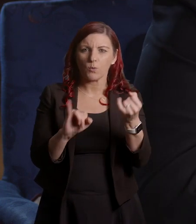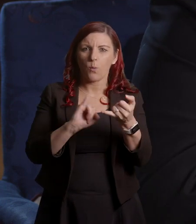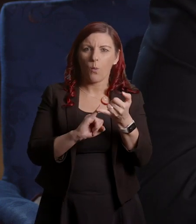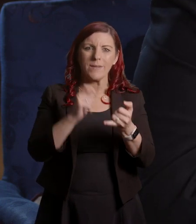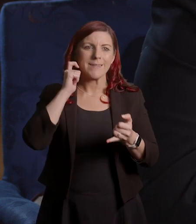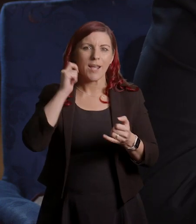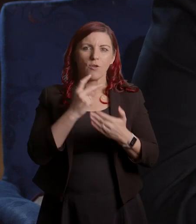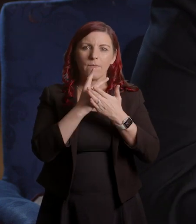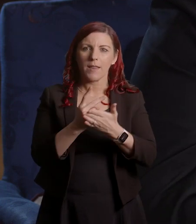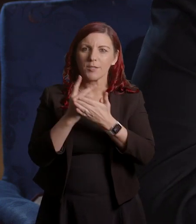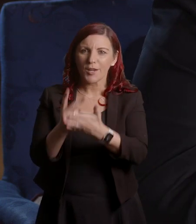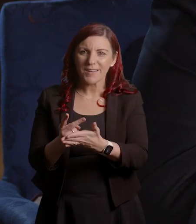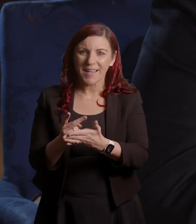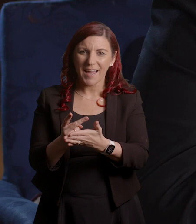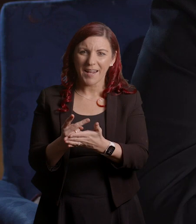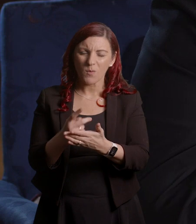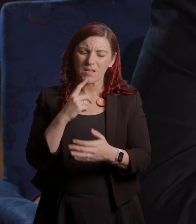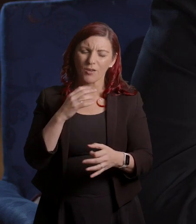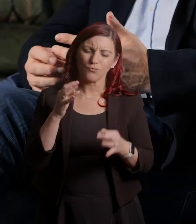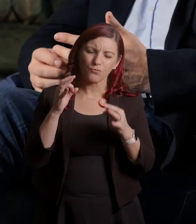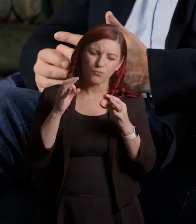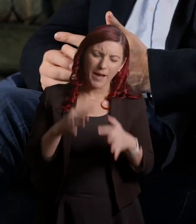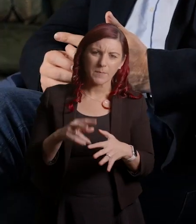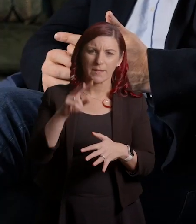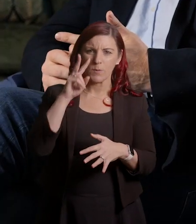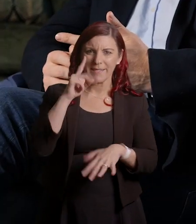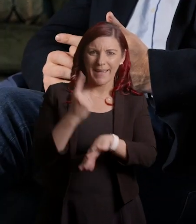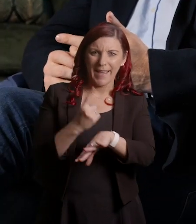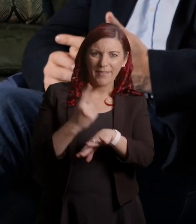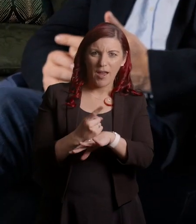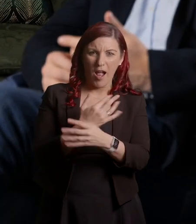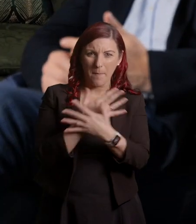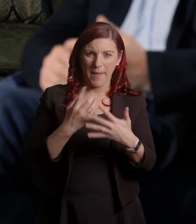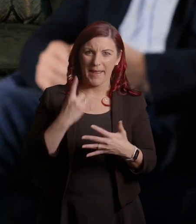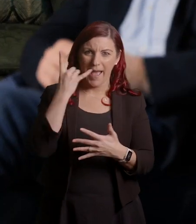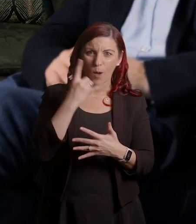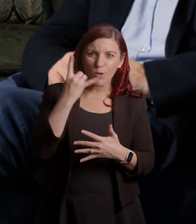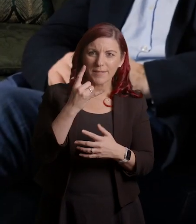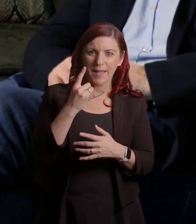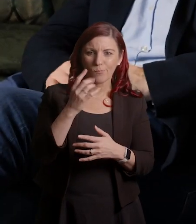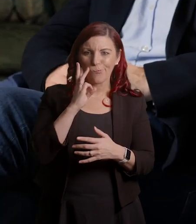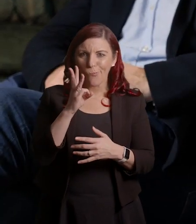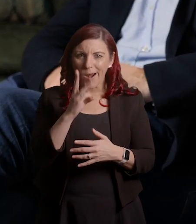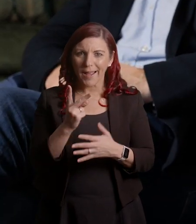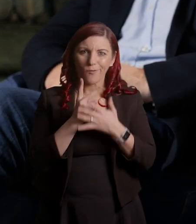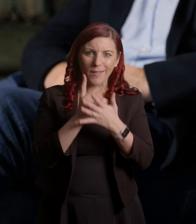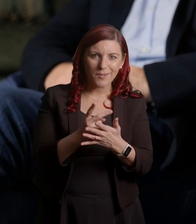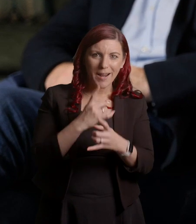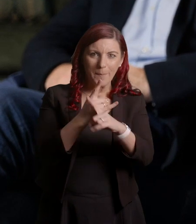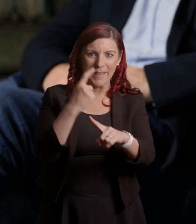the teenagers who were volunteering. It was incredible to see the amount of hours they put in, and then see the kind